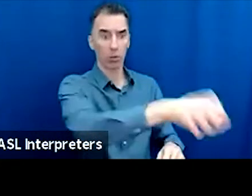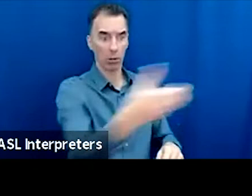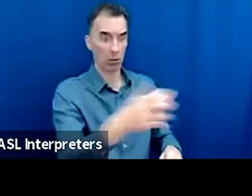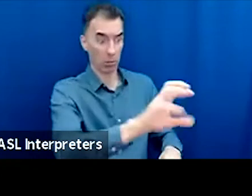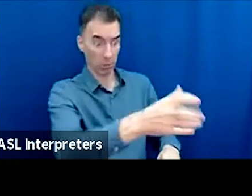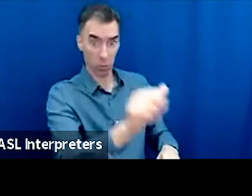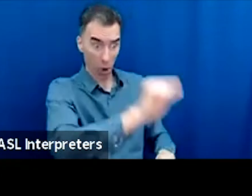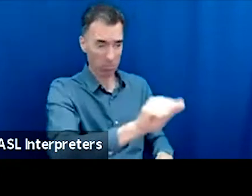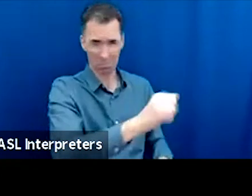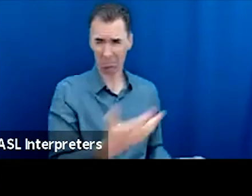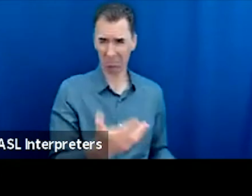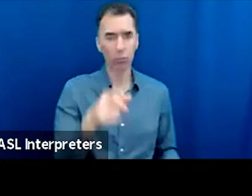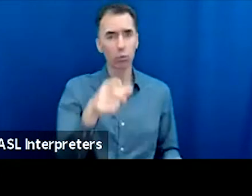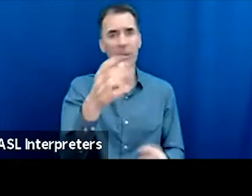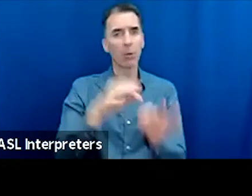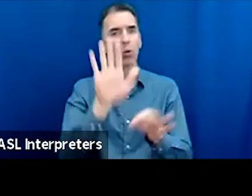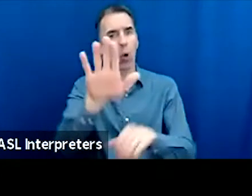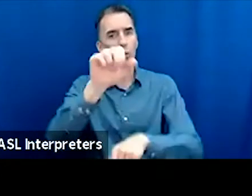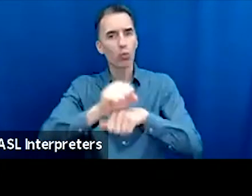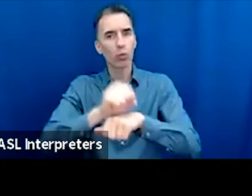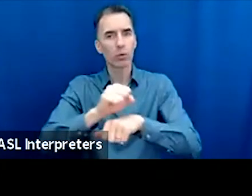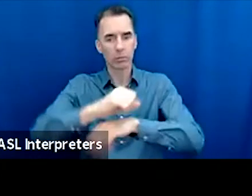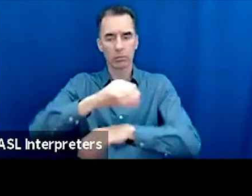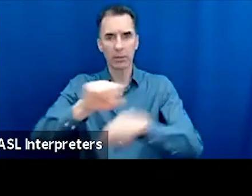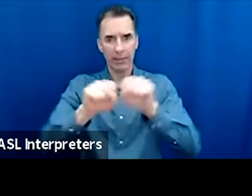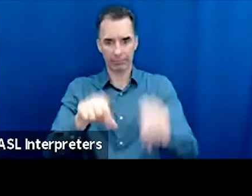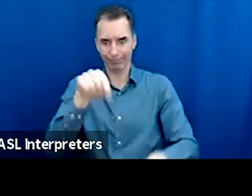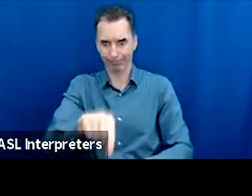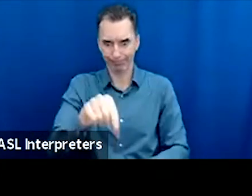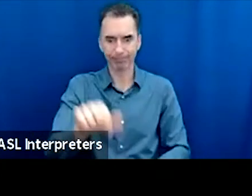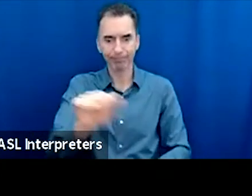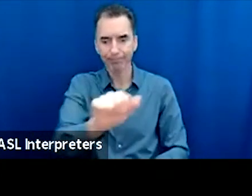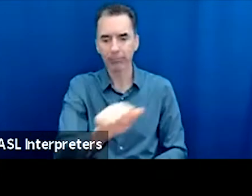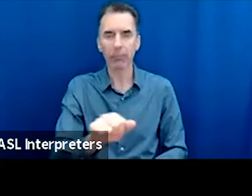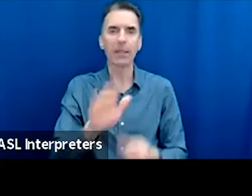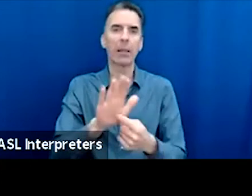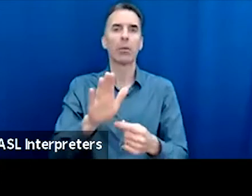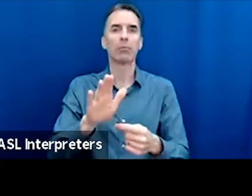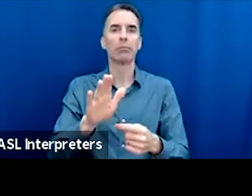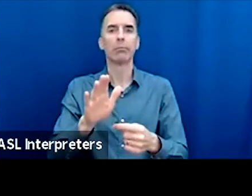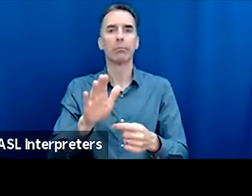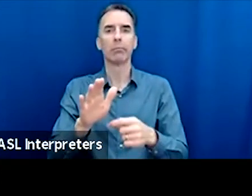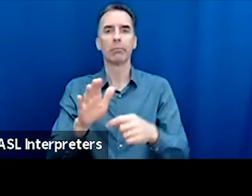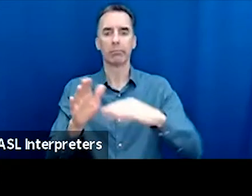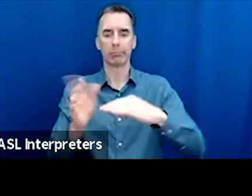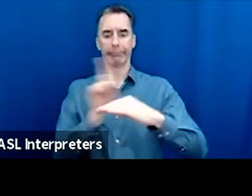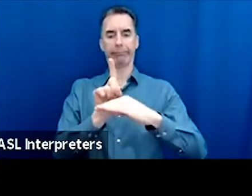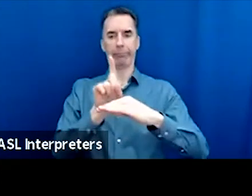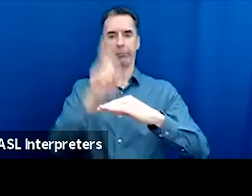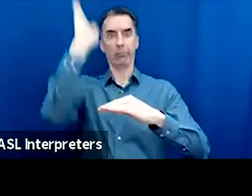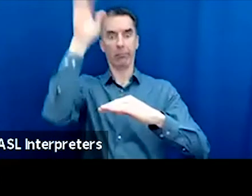wipe down of the workstation that you were at. So, usually our little lectern and computer area. That's